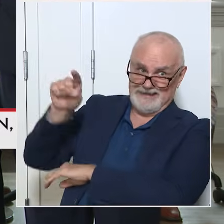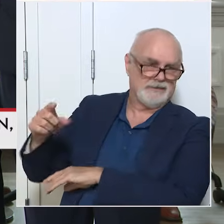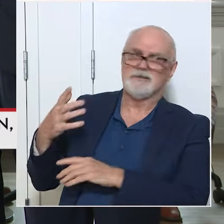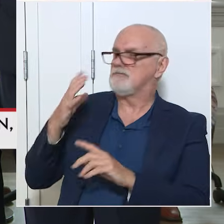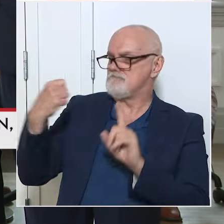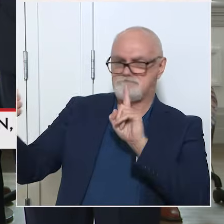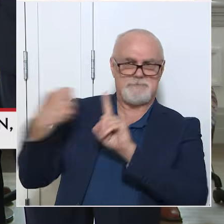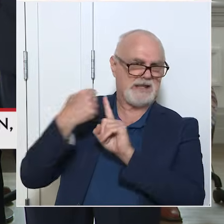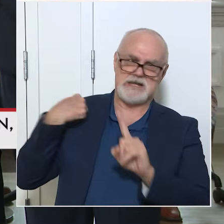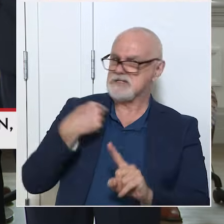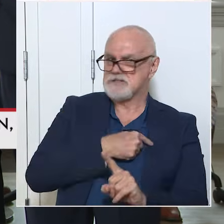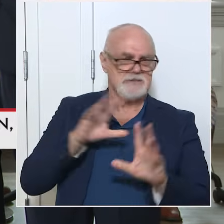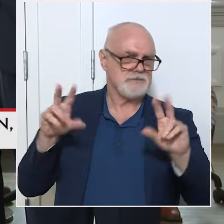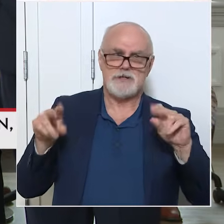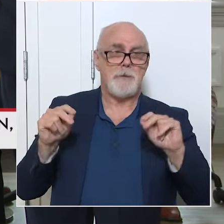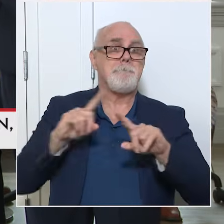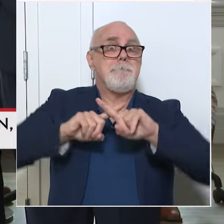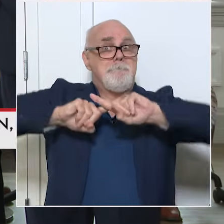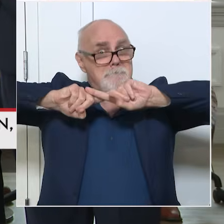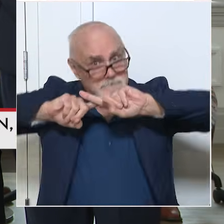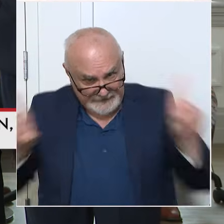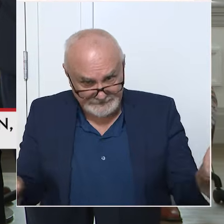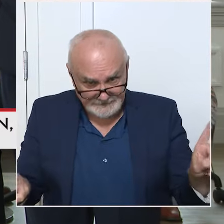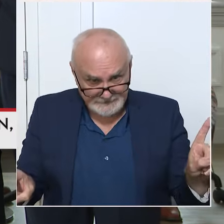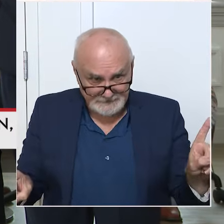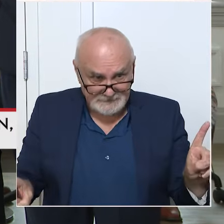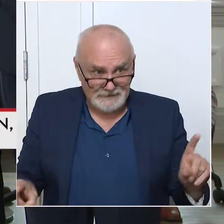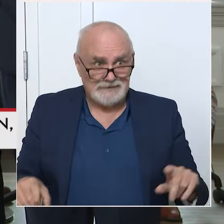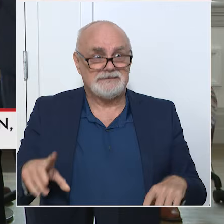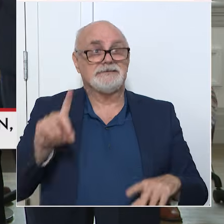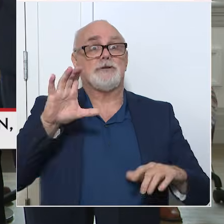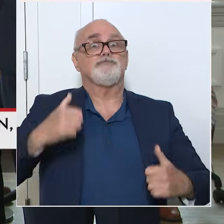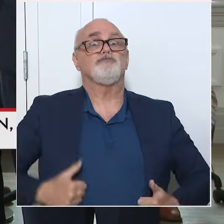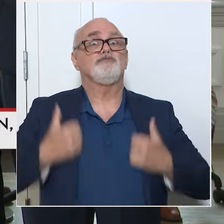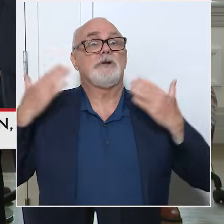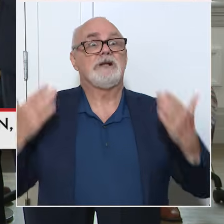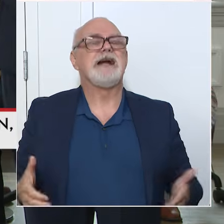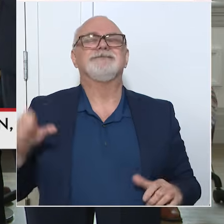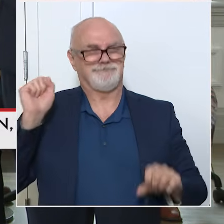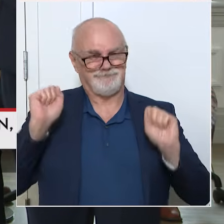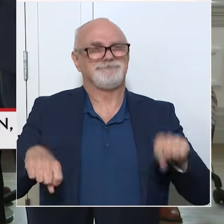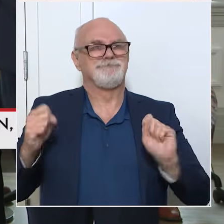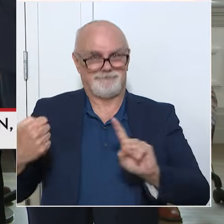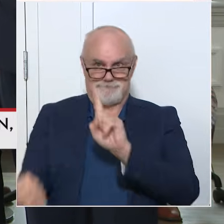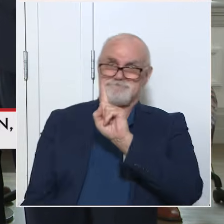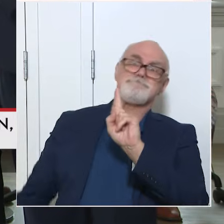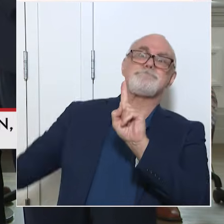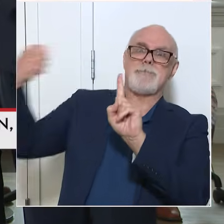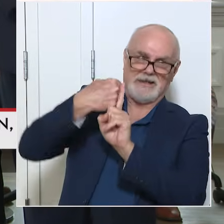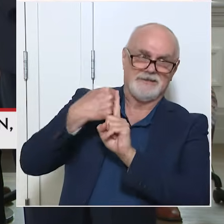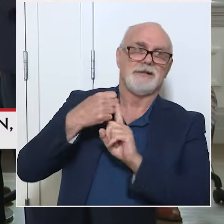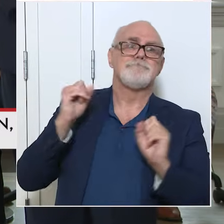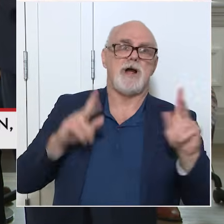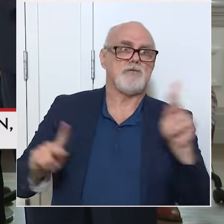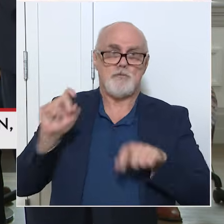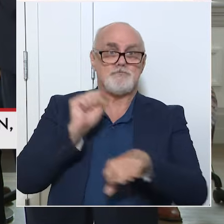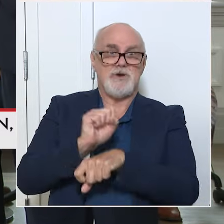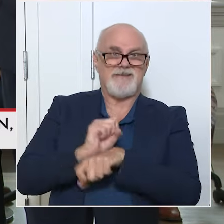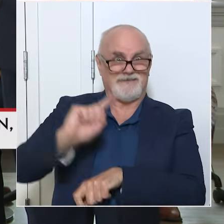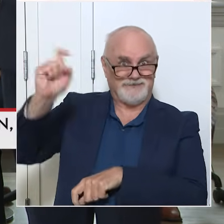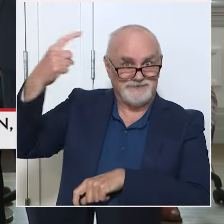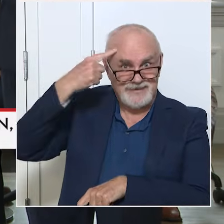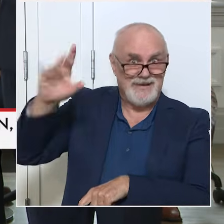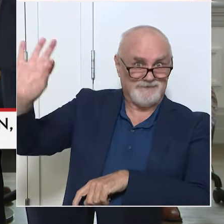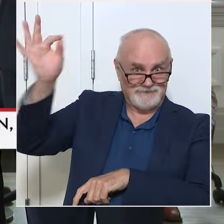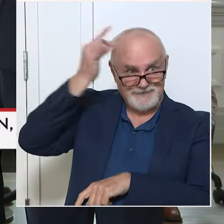because many of our residents in Maryland and Virginia have a lot of anxiety about